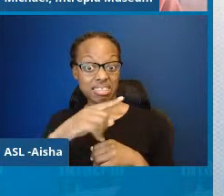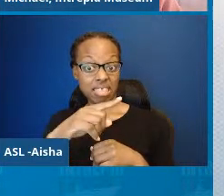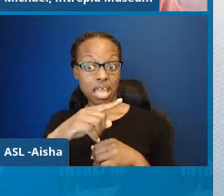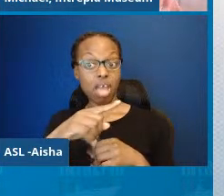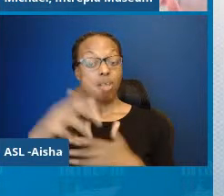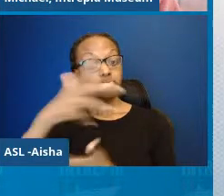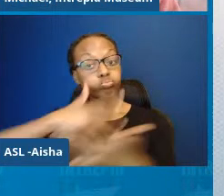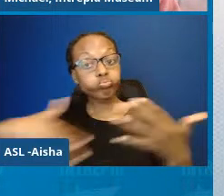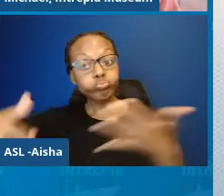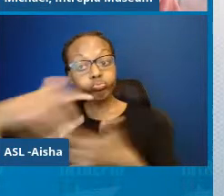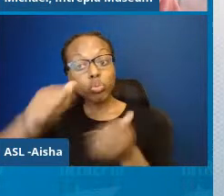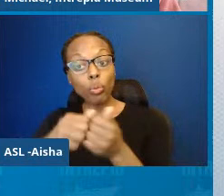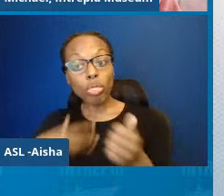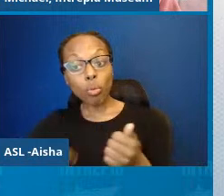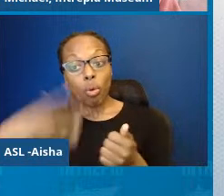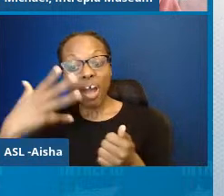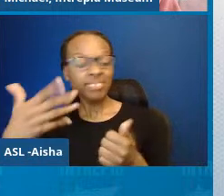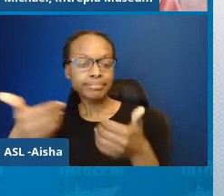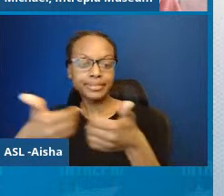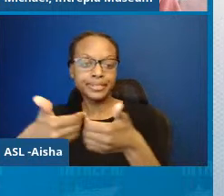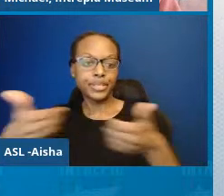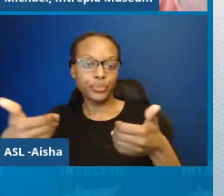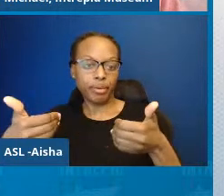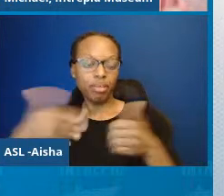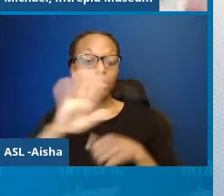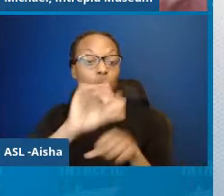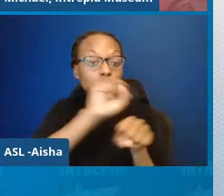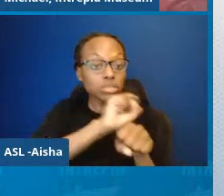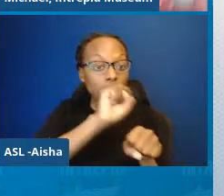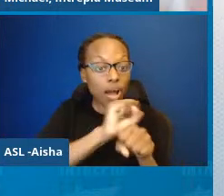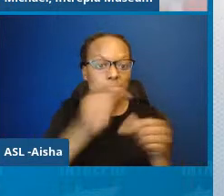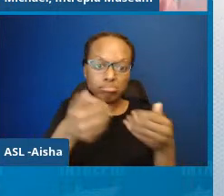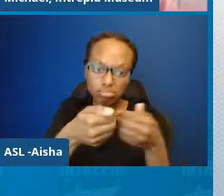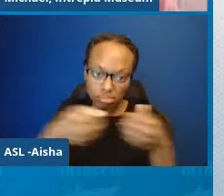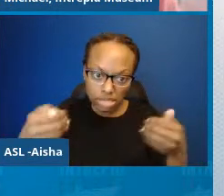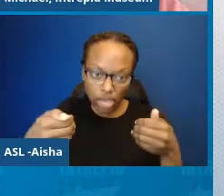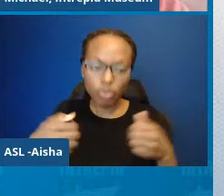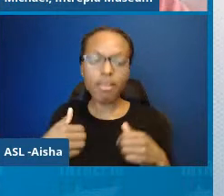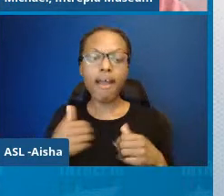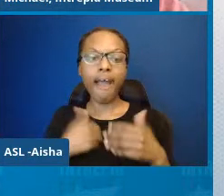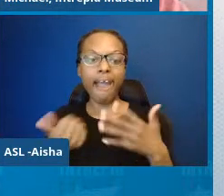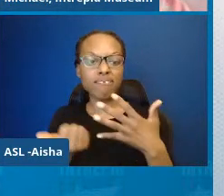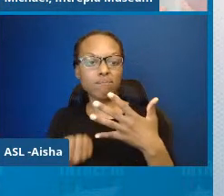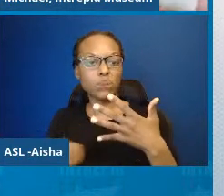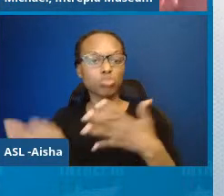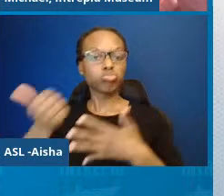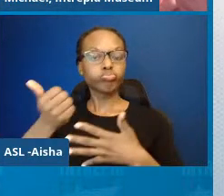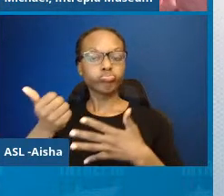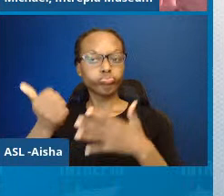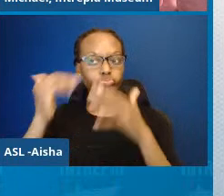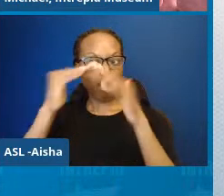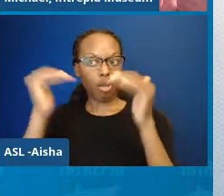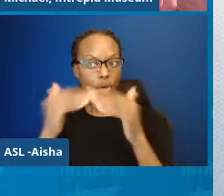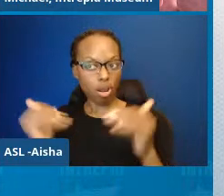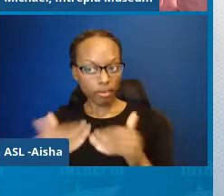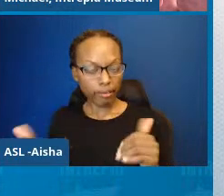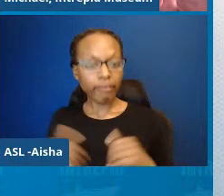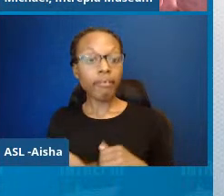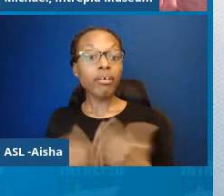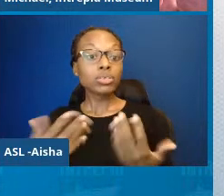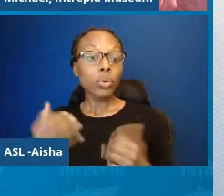units. So their jobs were segregated. There was a hierarchy. If you